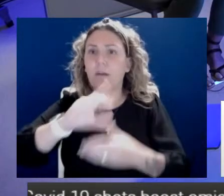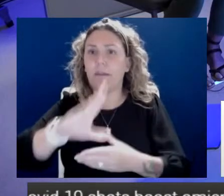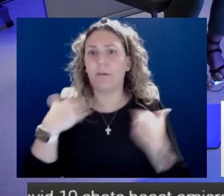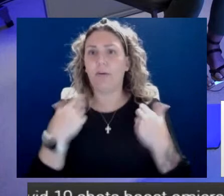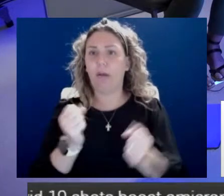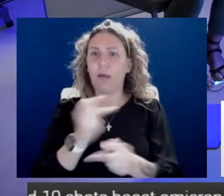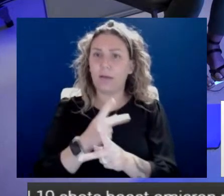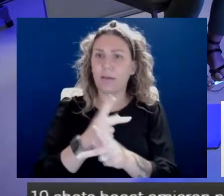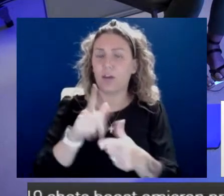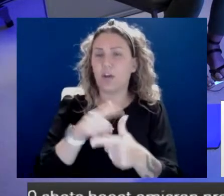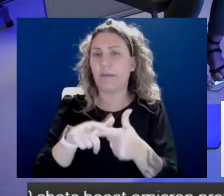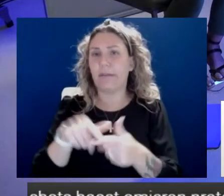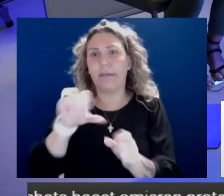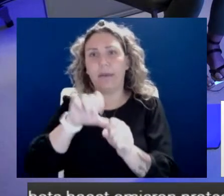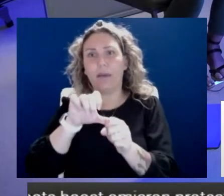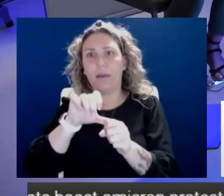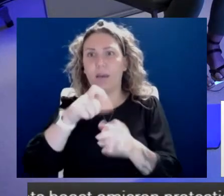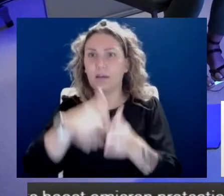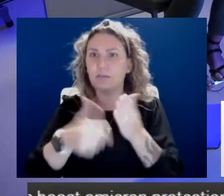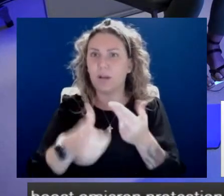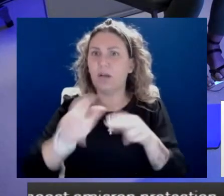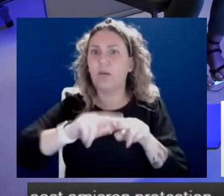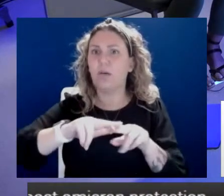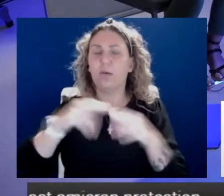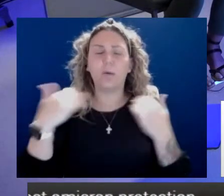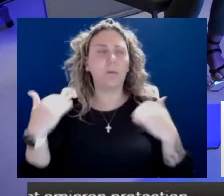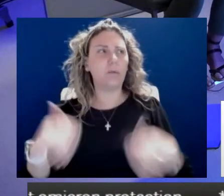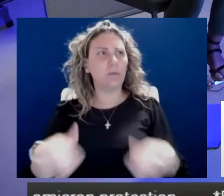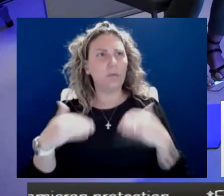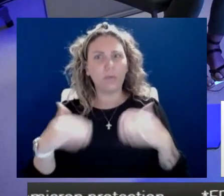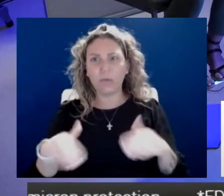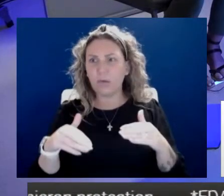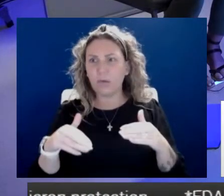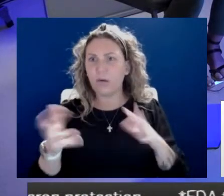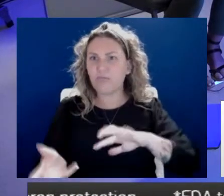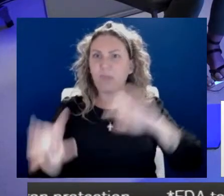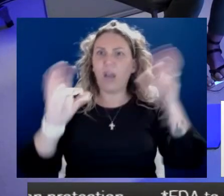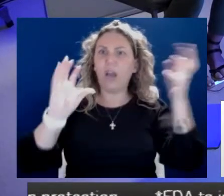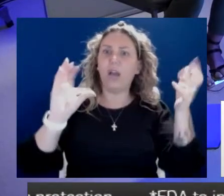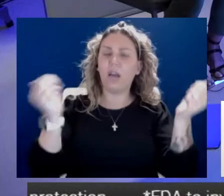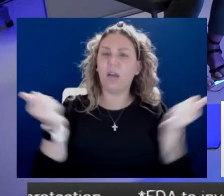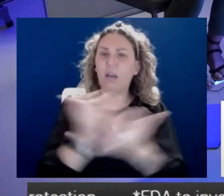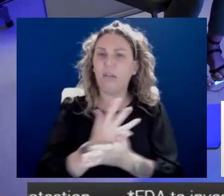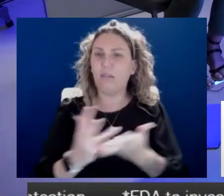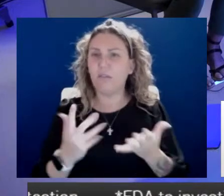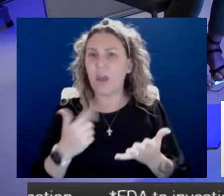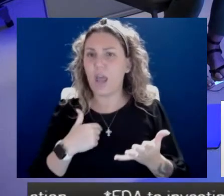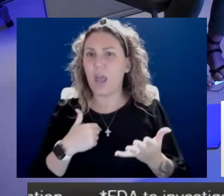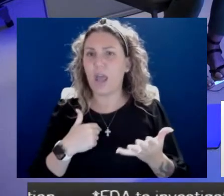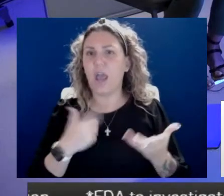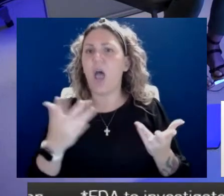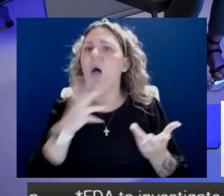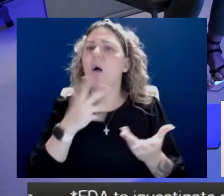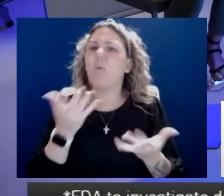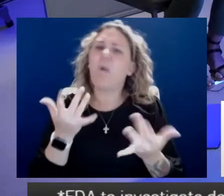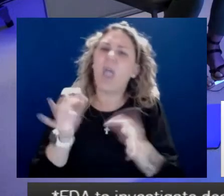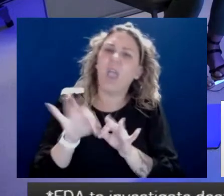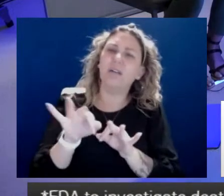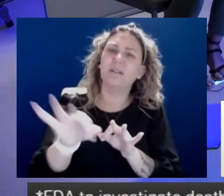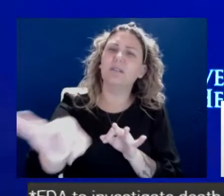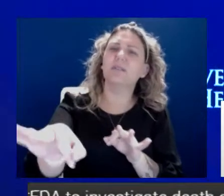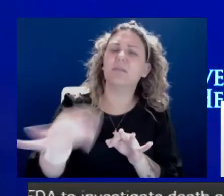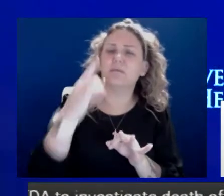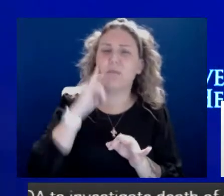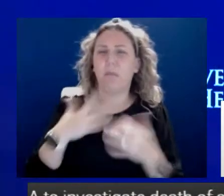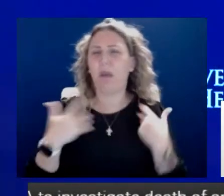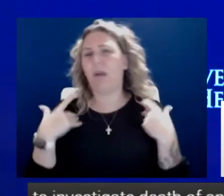these kind of gas prices. It just takes one factor to make somebody go, hey, I'll defer this for a while. Absolutely, yeah. We do want our patients